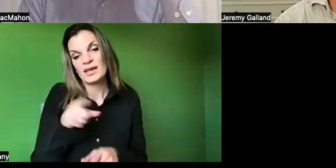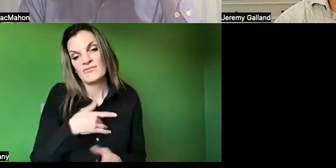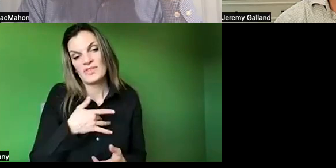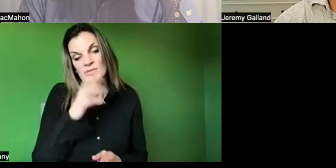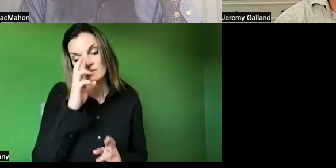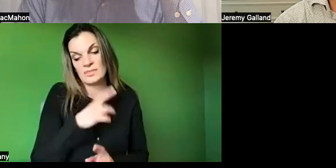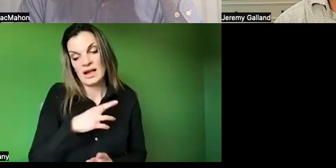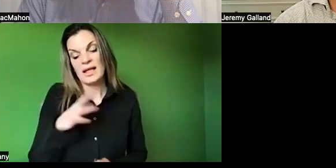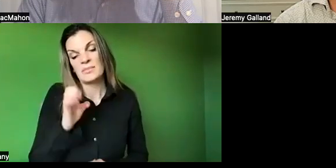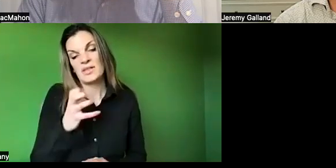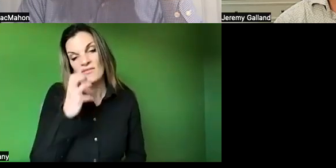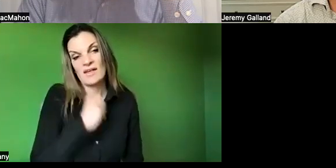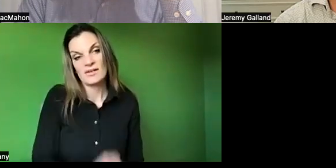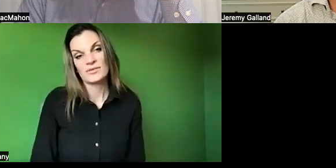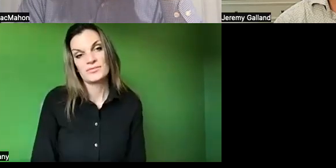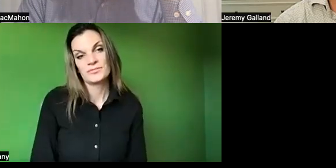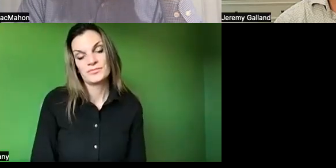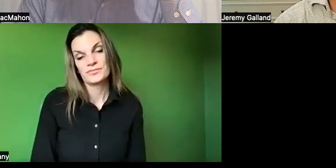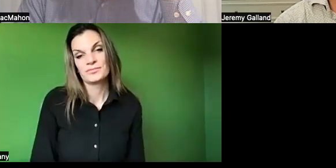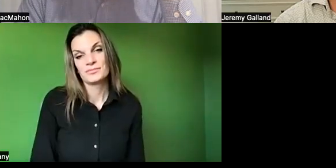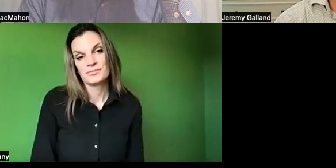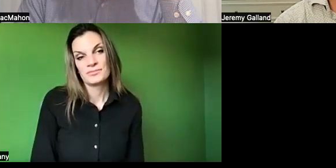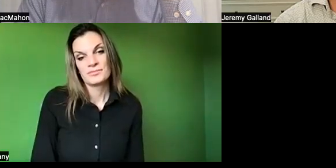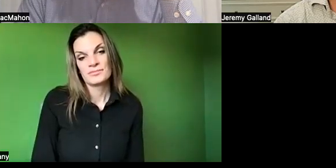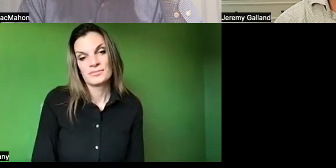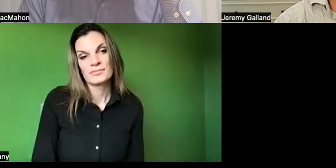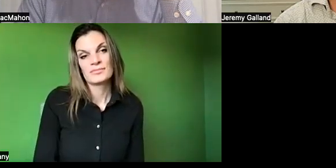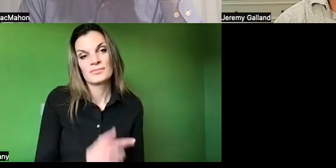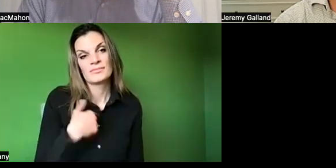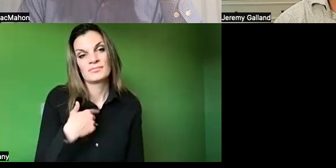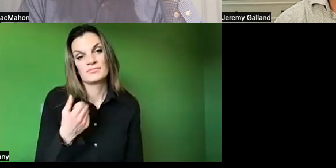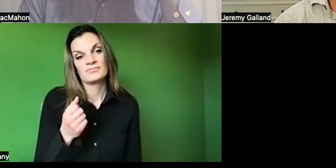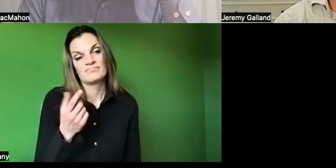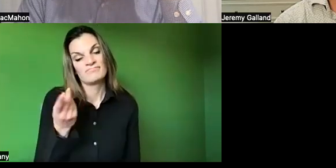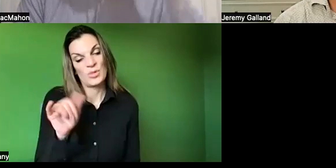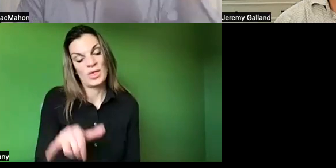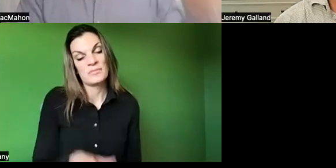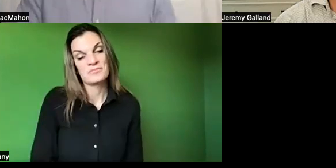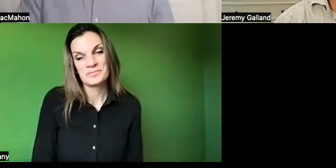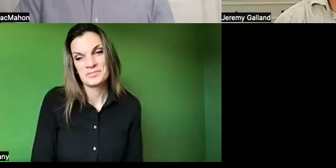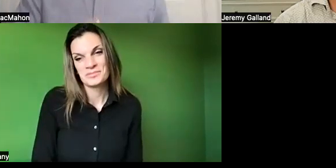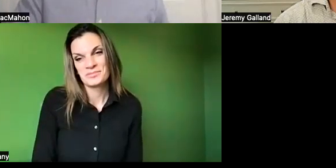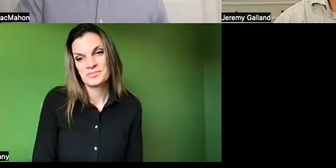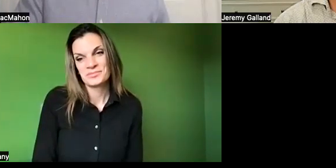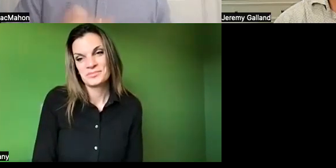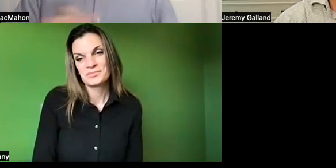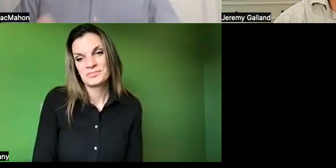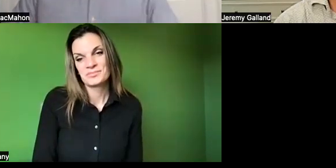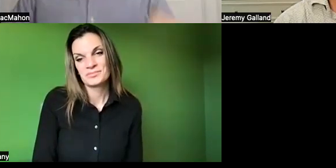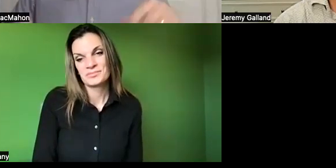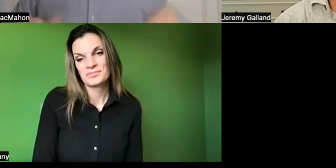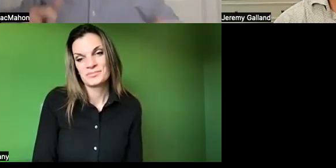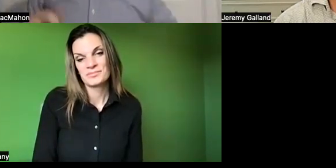respected and be valued. We have to make that happen again. That has to Thank be you. part of our schools.